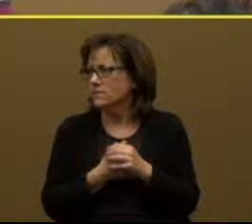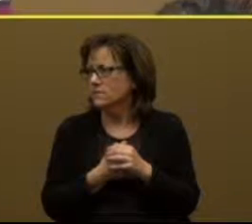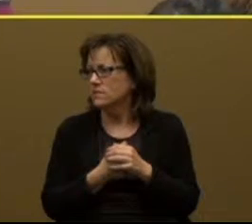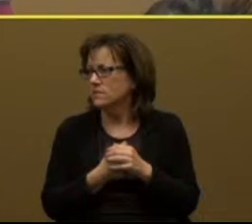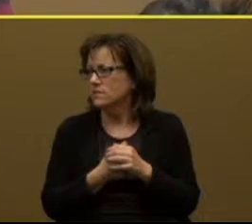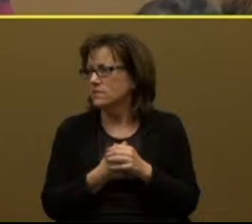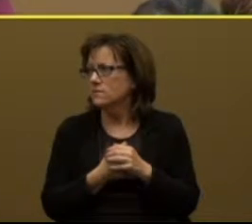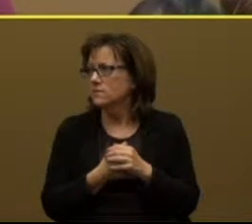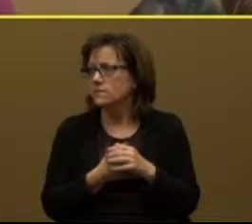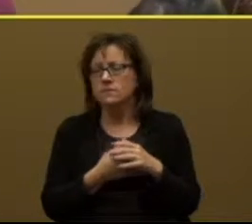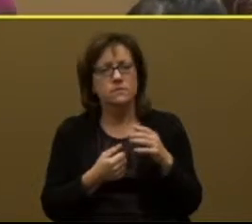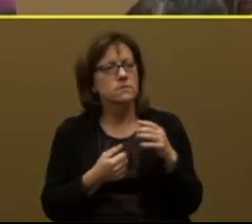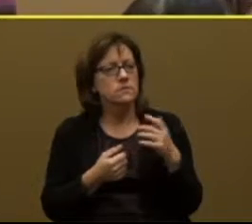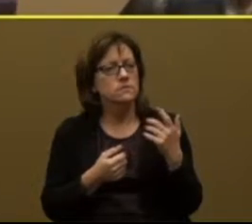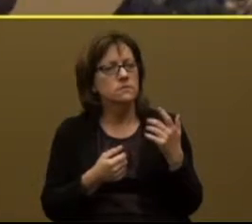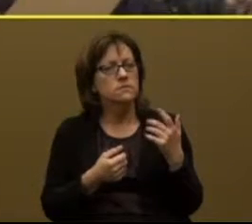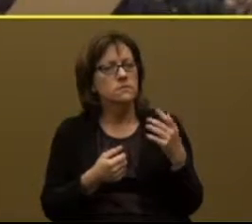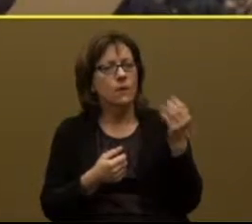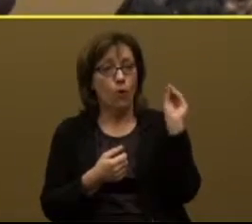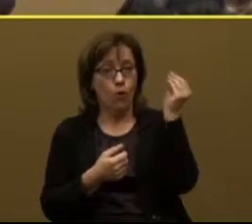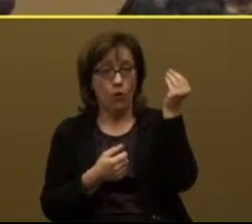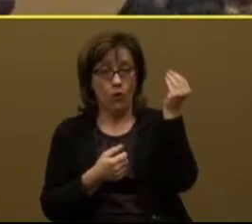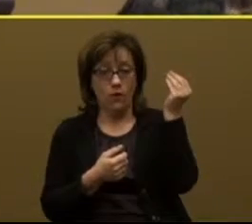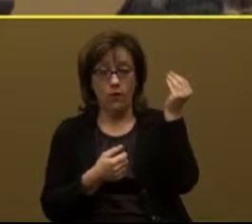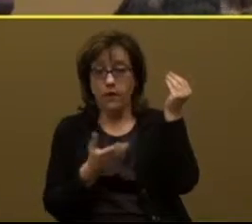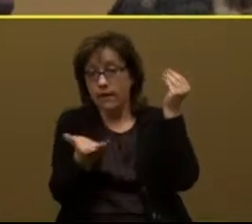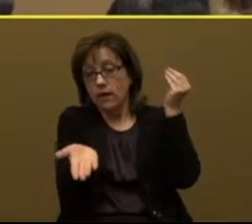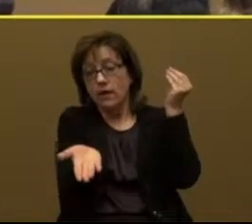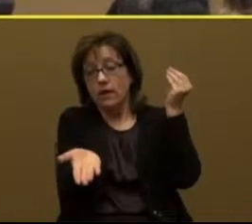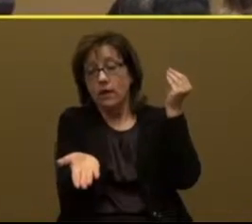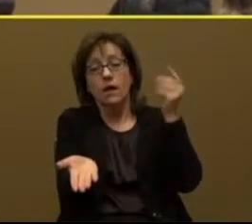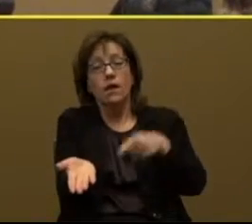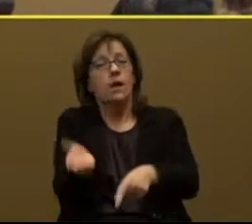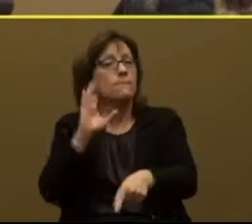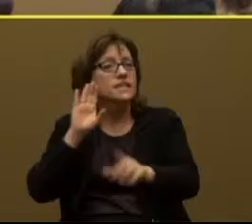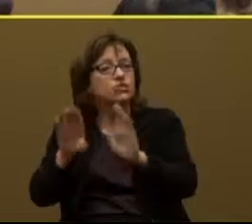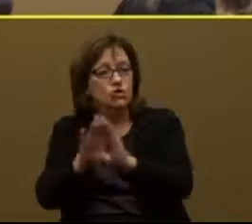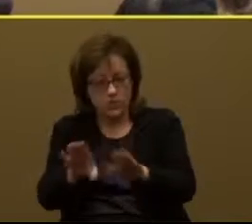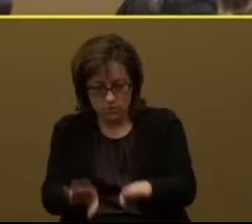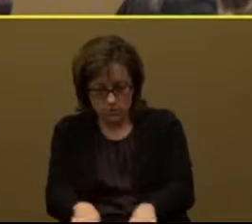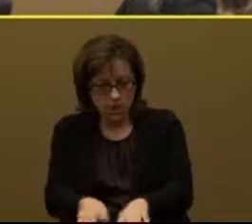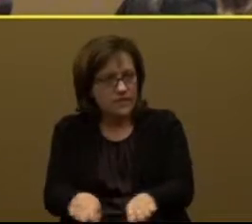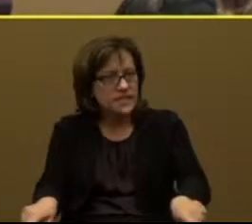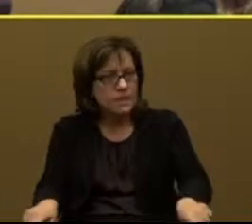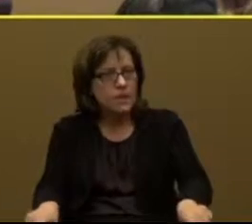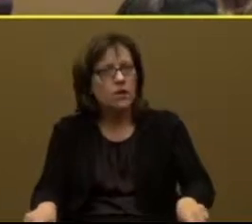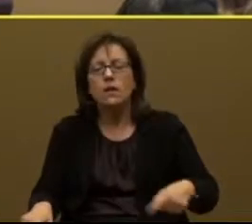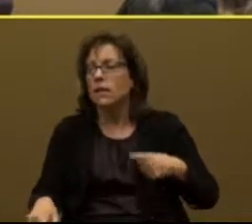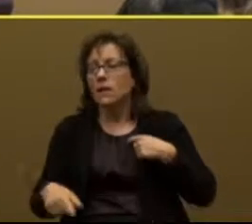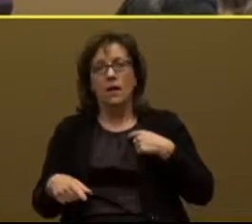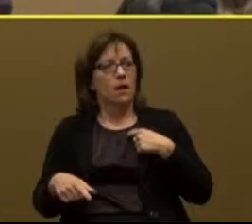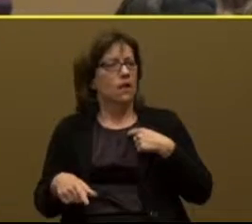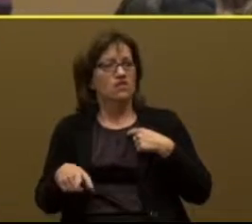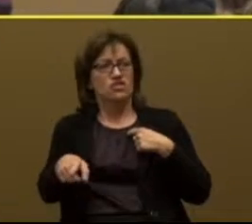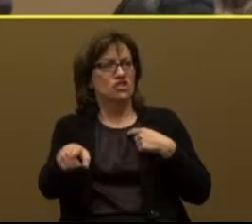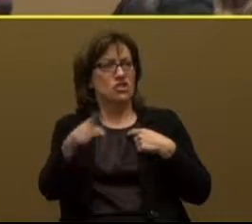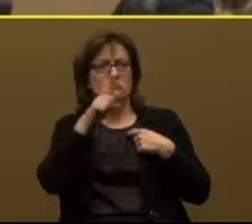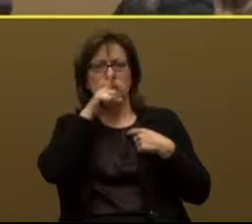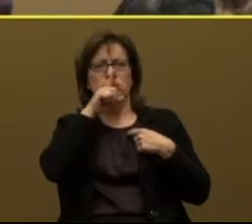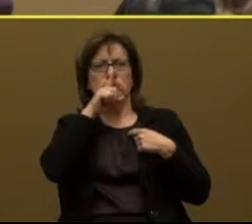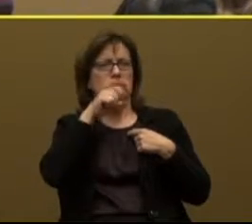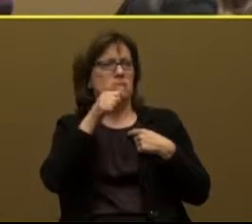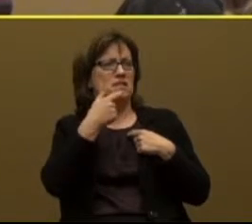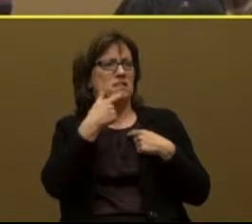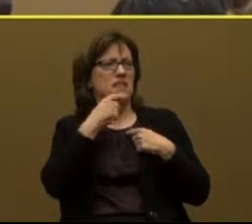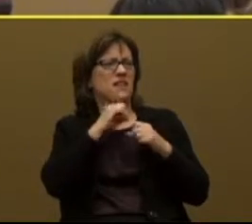the open hand cue, she's doing the prompting. I'm the communication partner. She doesn't say a word,